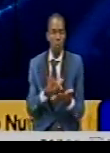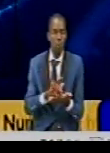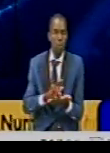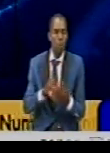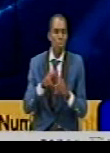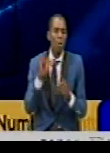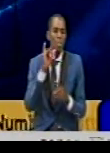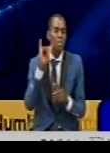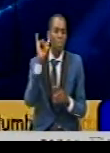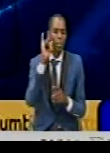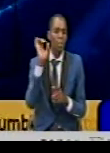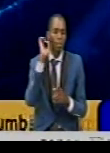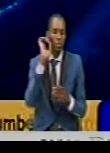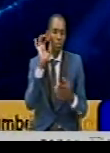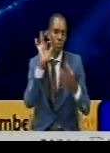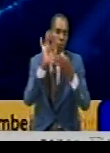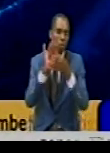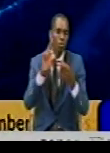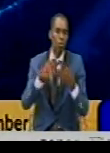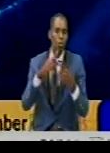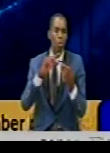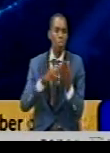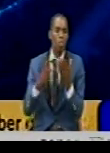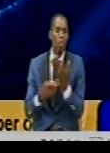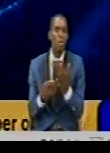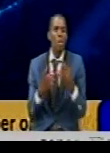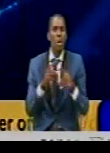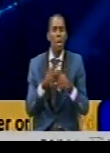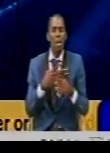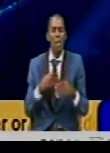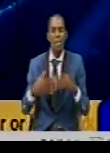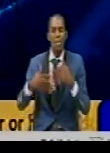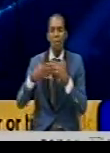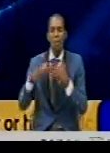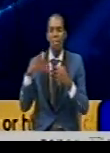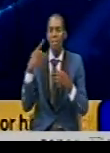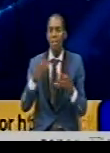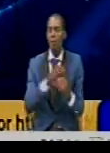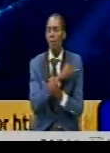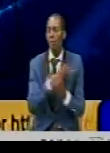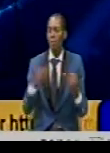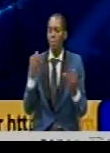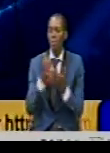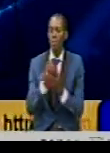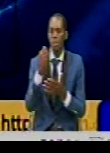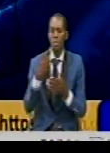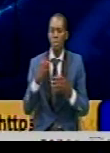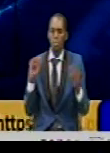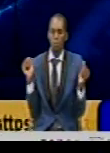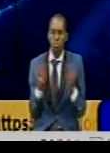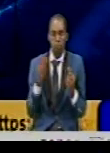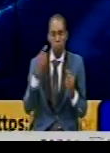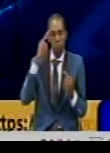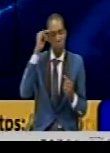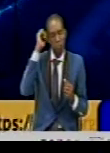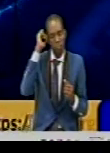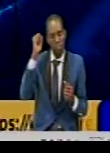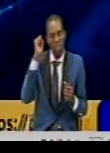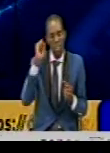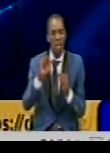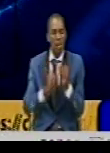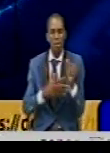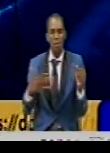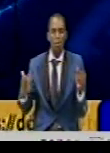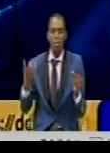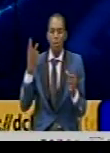She's been on medication. But yesterday, she got connected to the program. And after the final